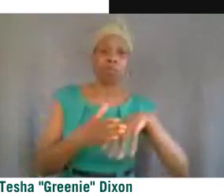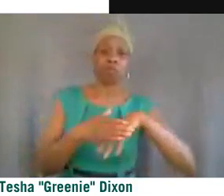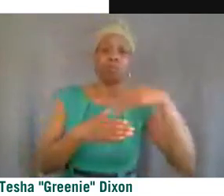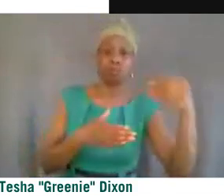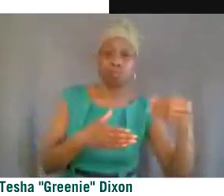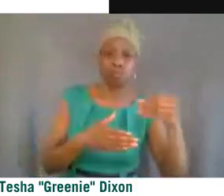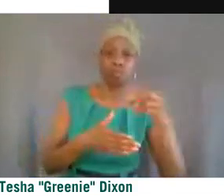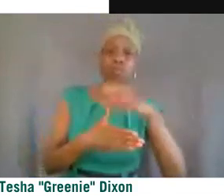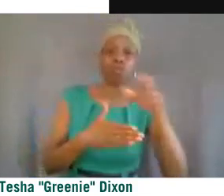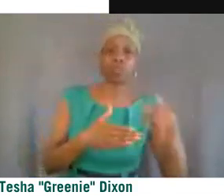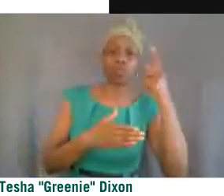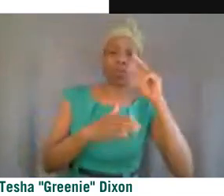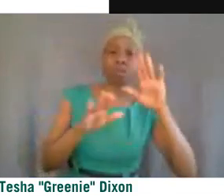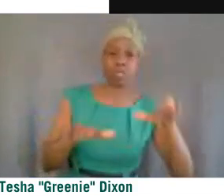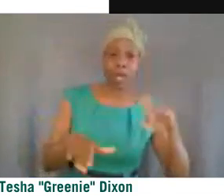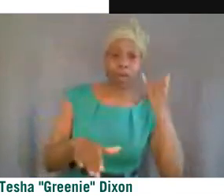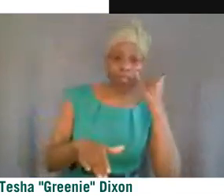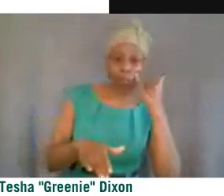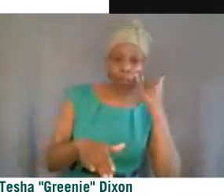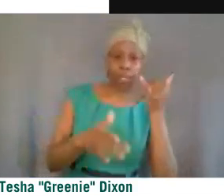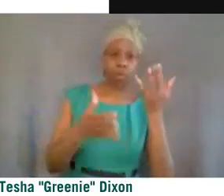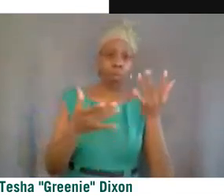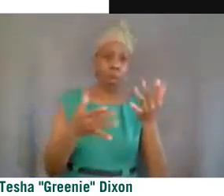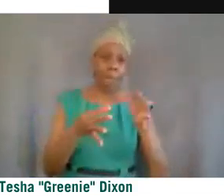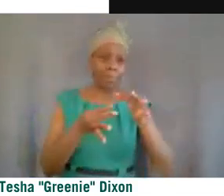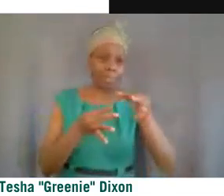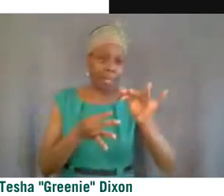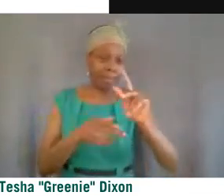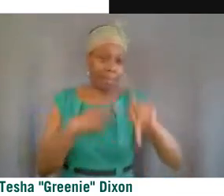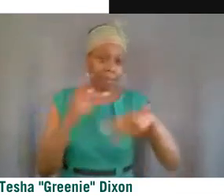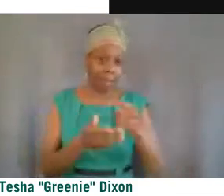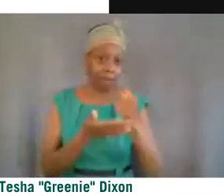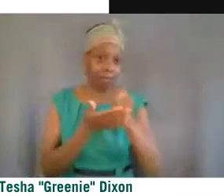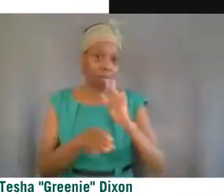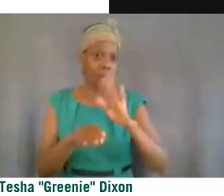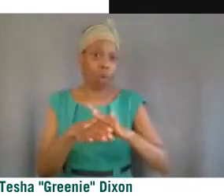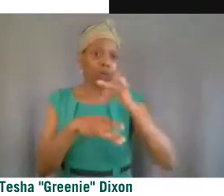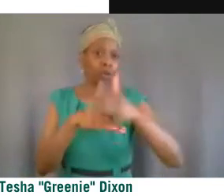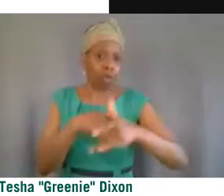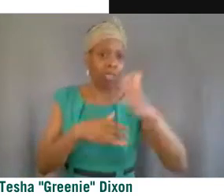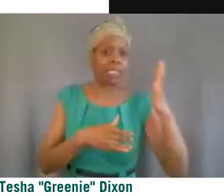we don't get them into that kind of therapy on the early side.